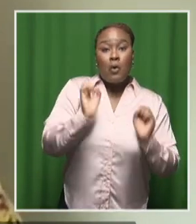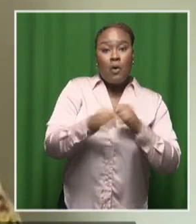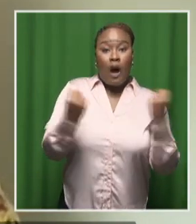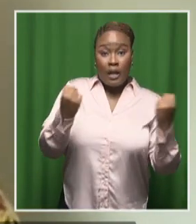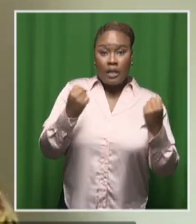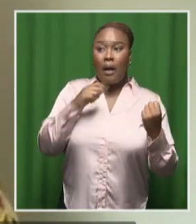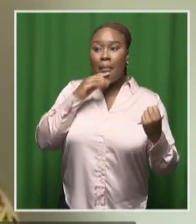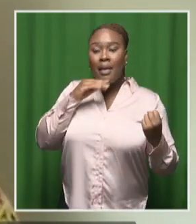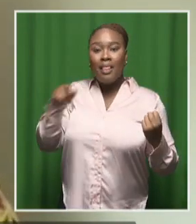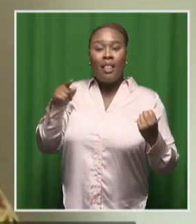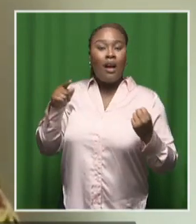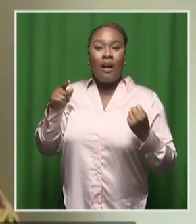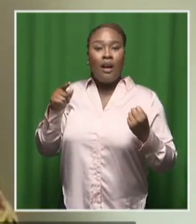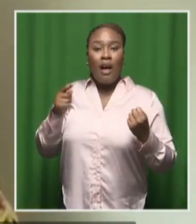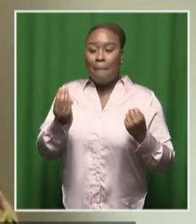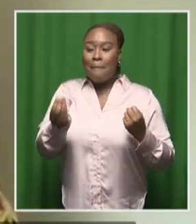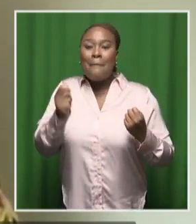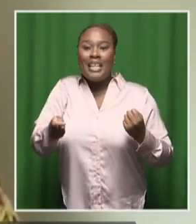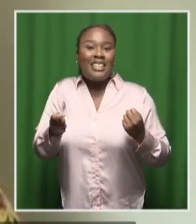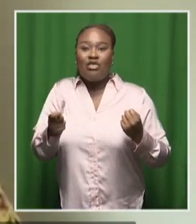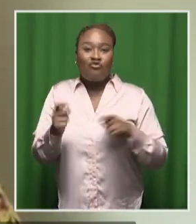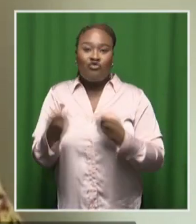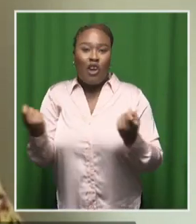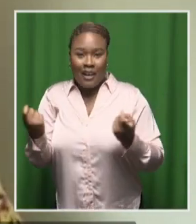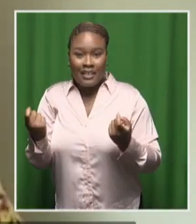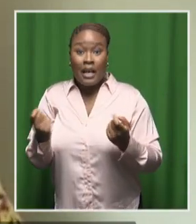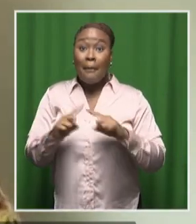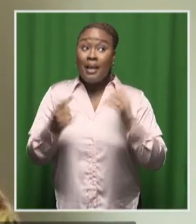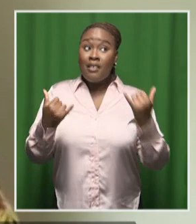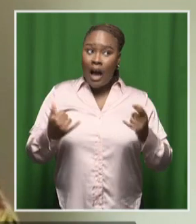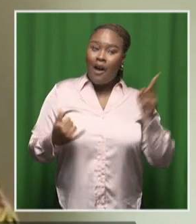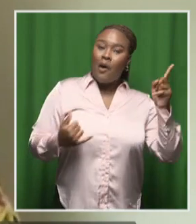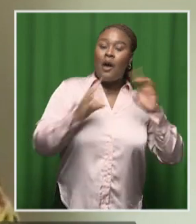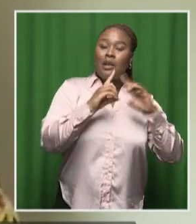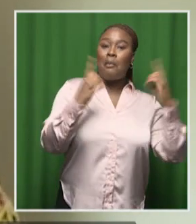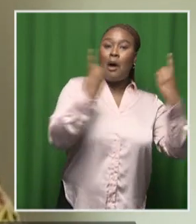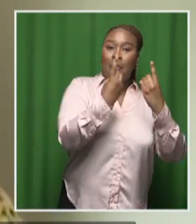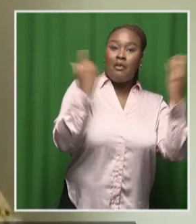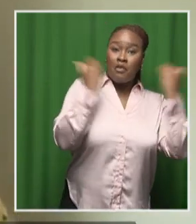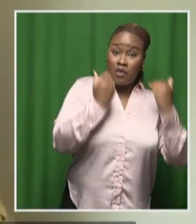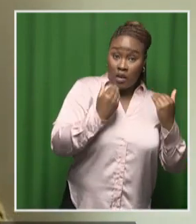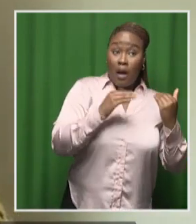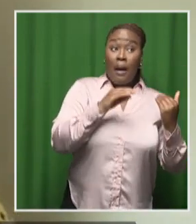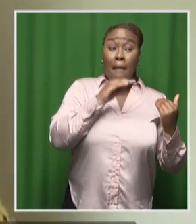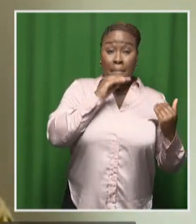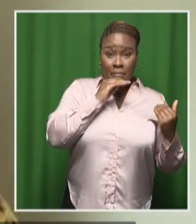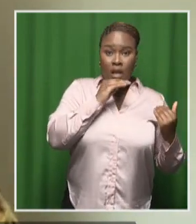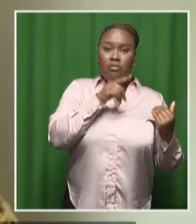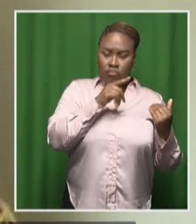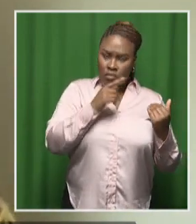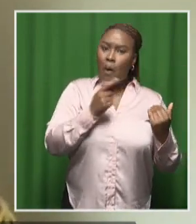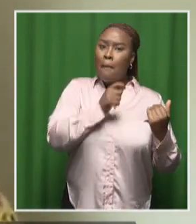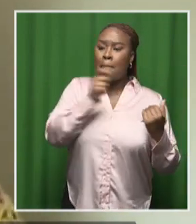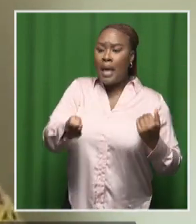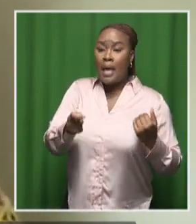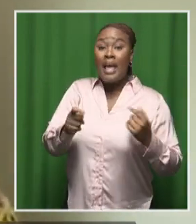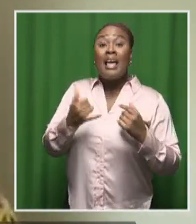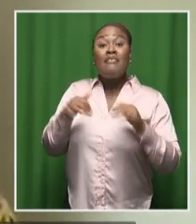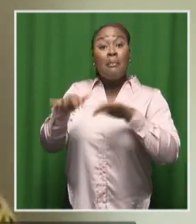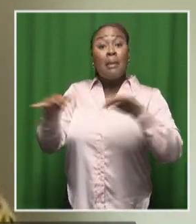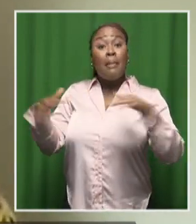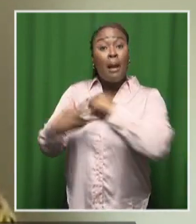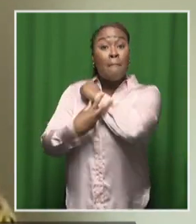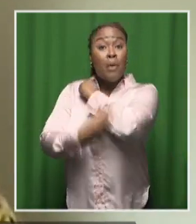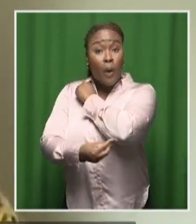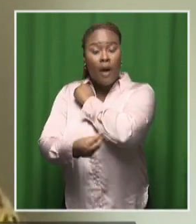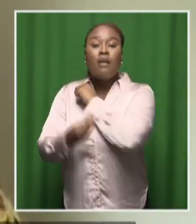the department actually pays for it. And so those that are indigent can go to the court manager or the clerks. If this dispute